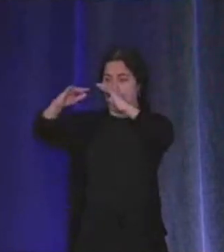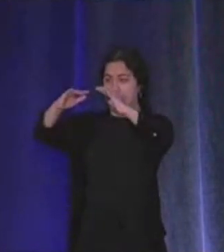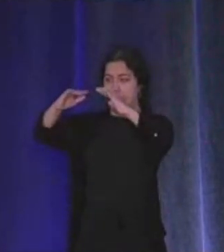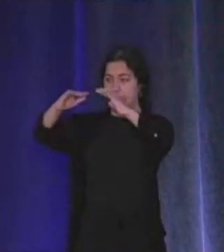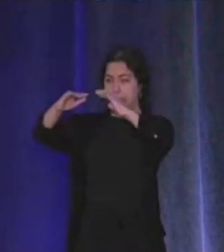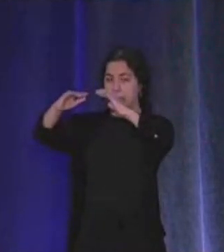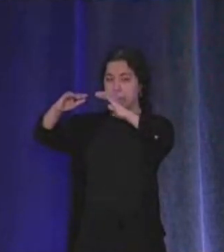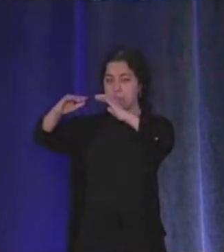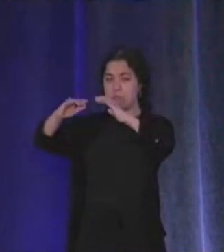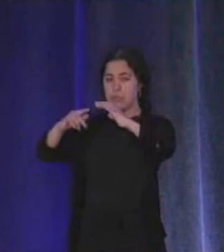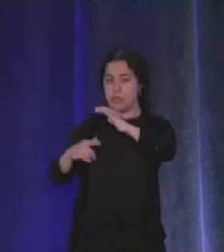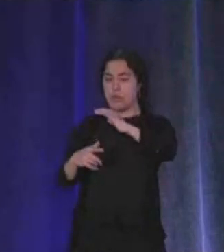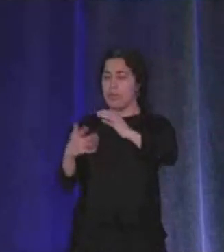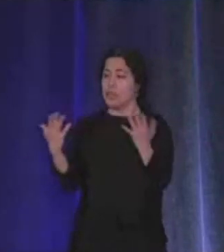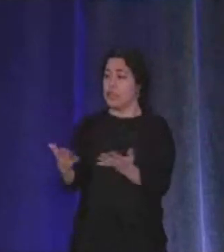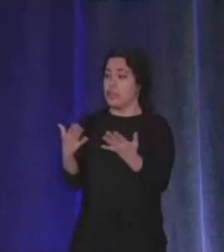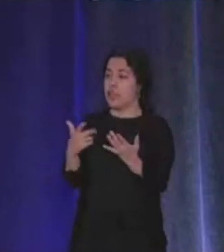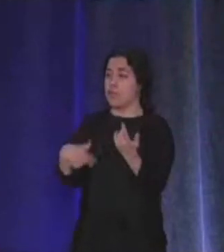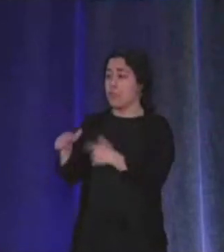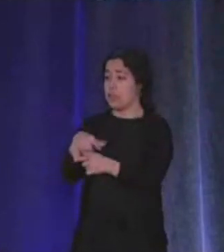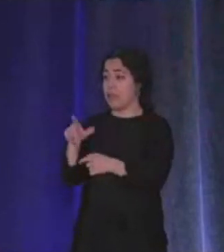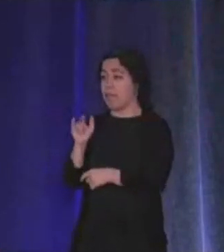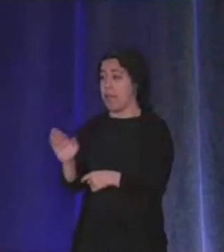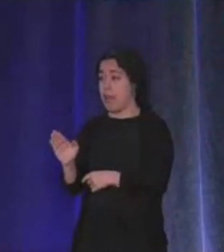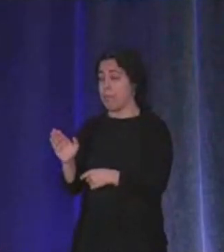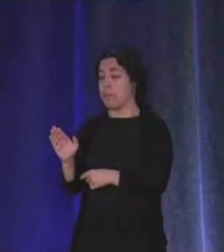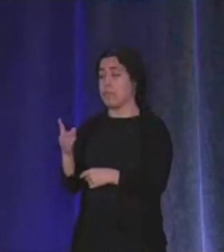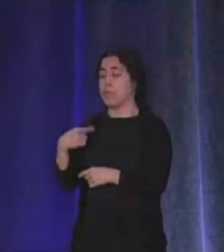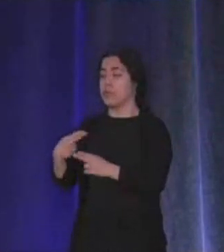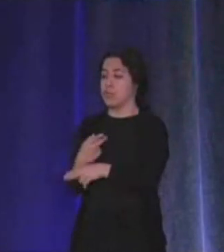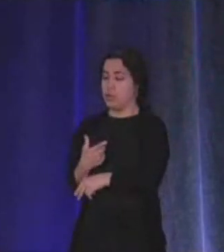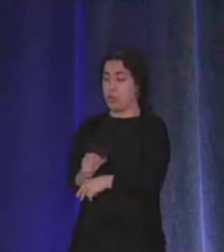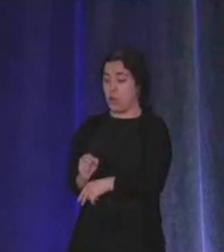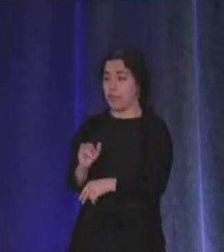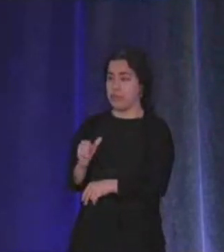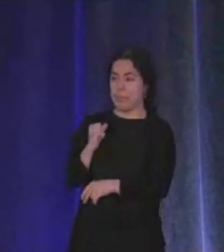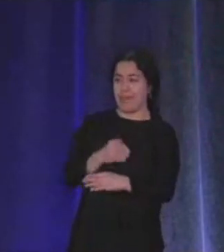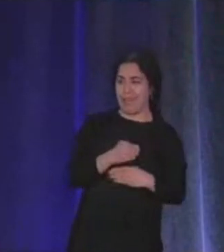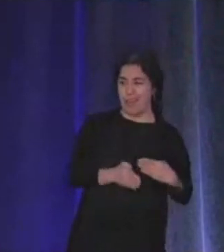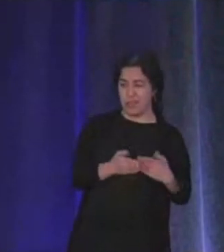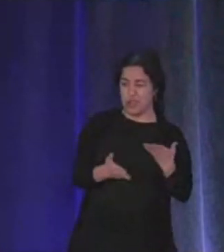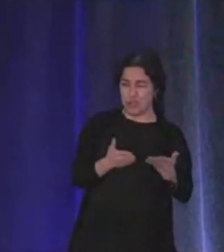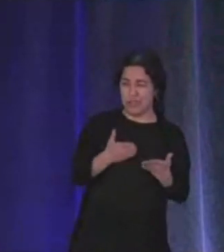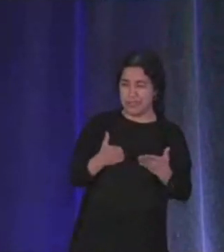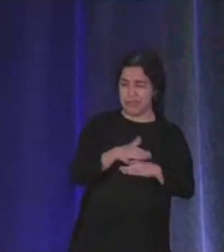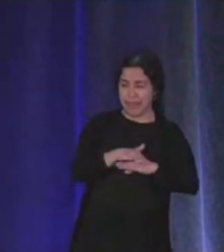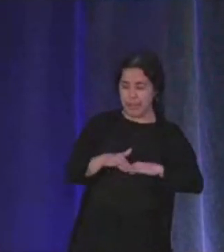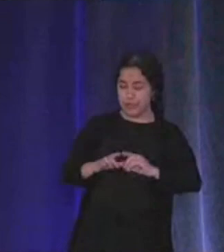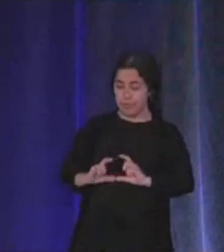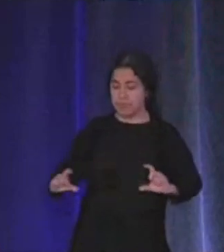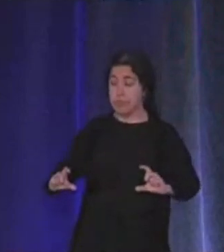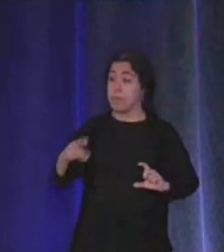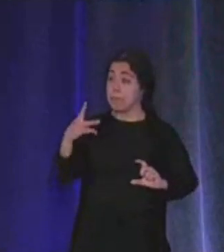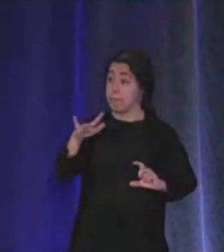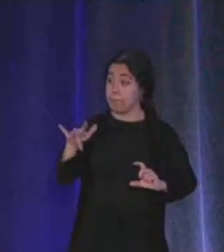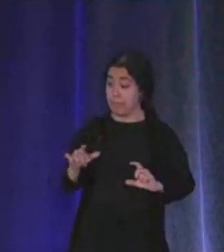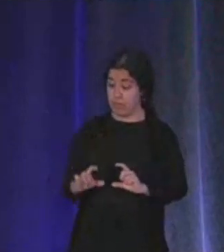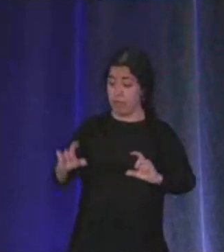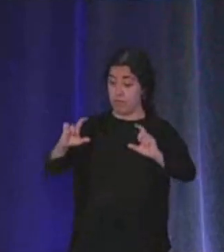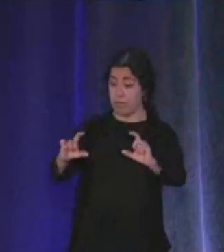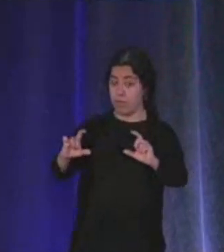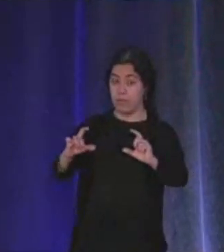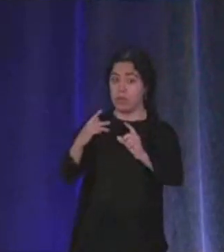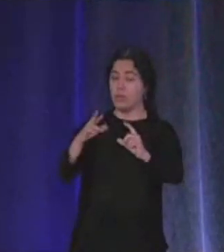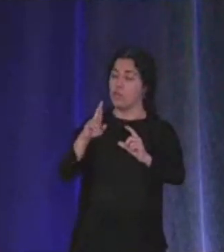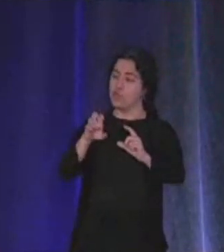at Rotational Labs. We use Go for our backend. So, that's our service layer. Then in the middle, we have a REST